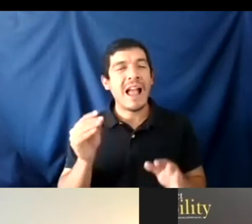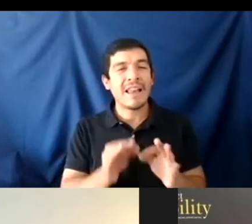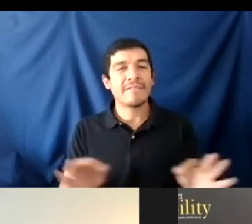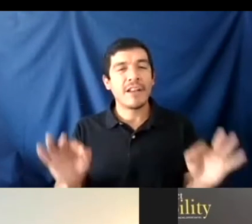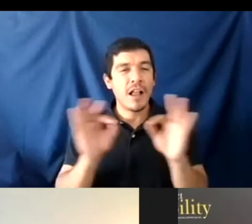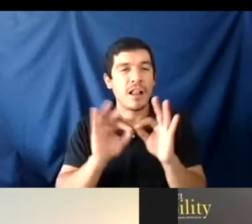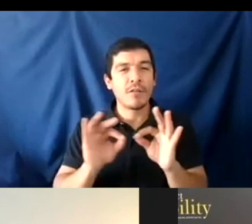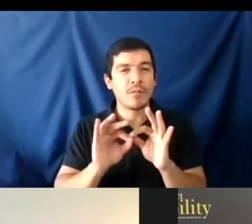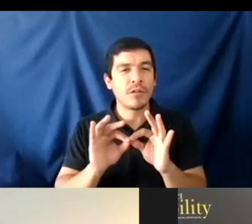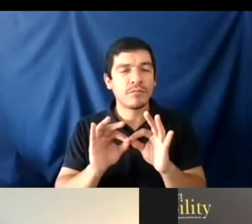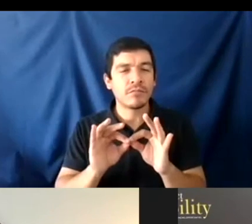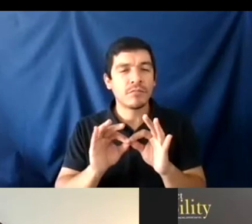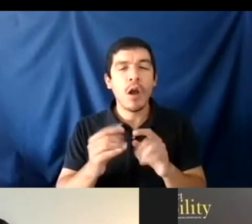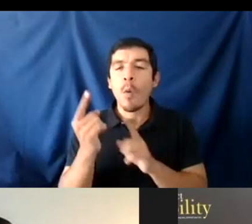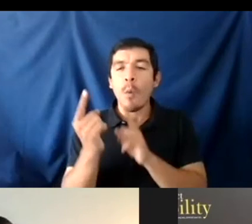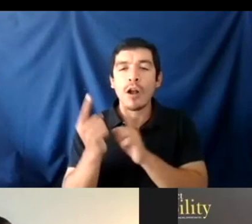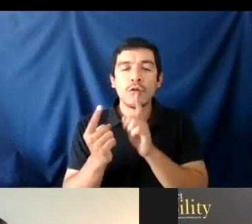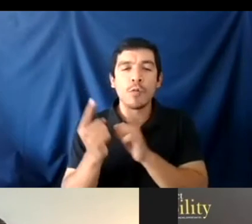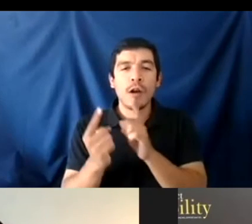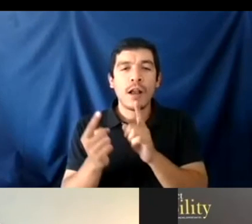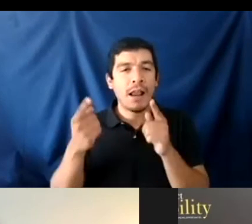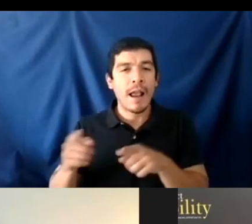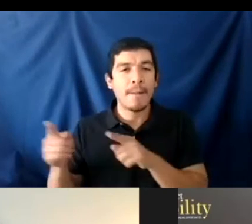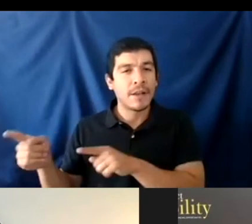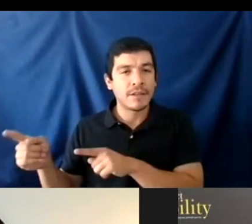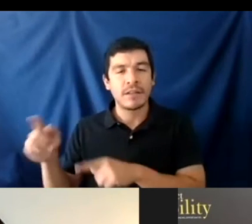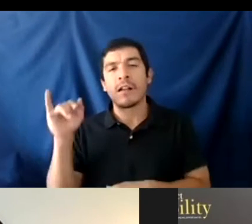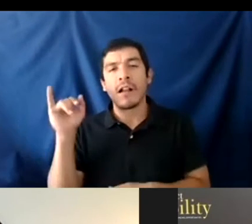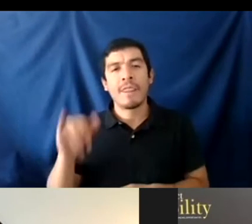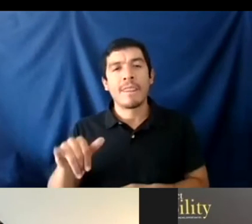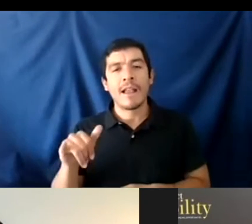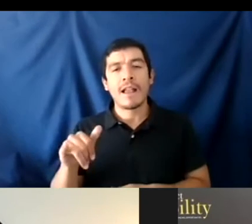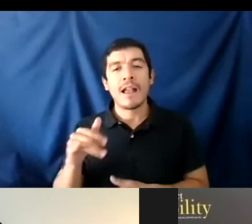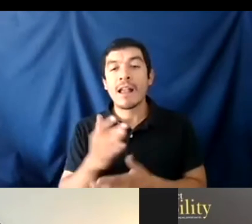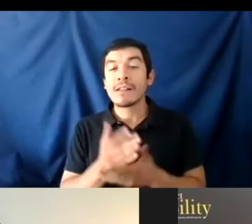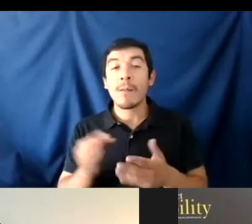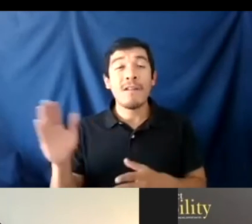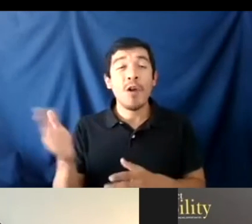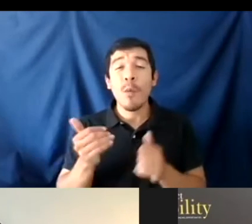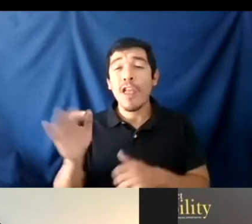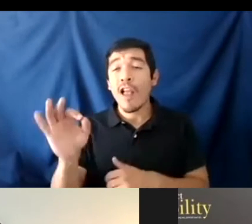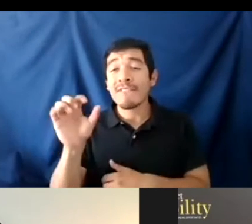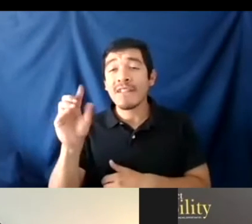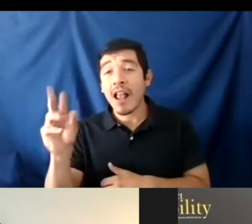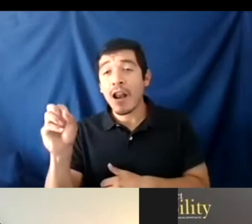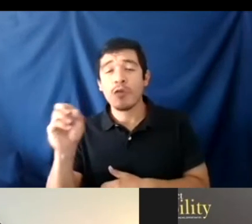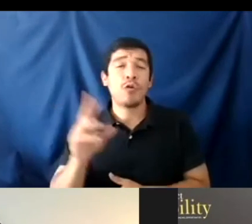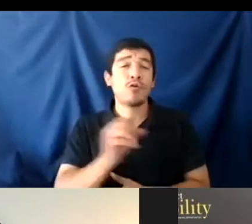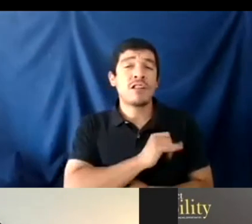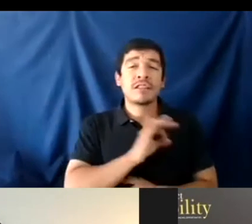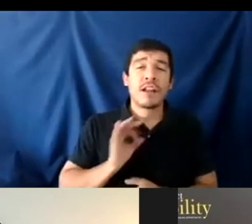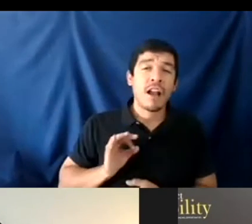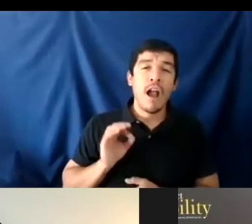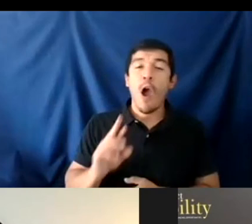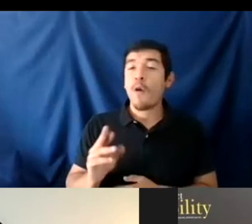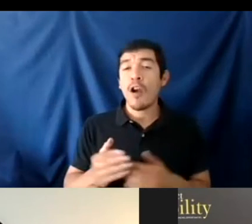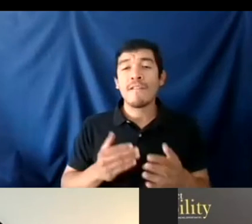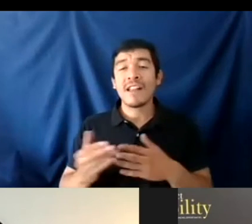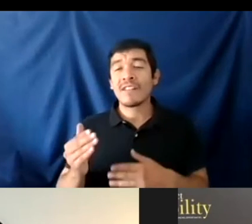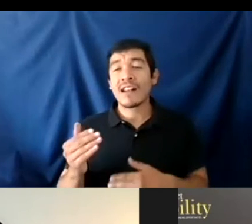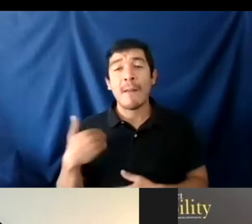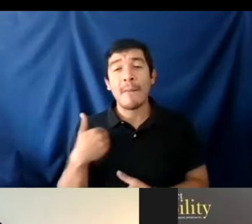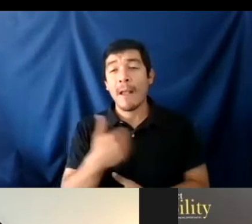invaluable one-to-ones that some of the, whether they've been our fellows, whether they've been staff, whether they've been even, board